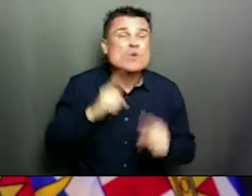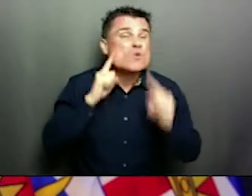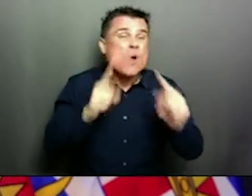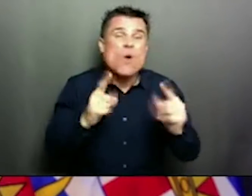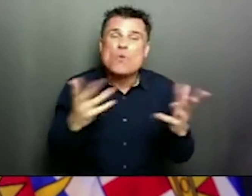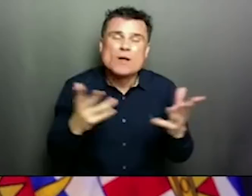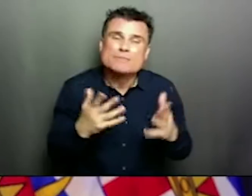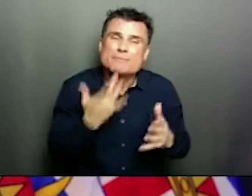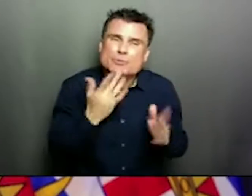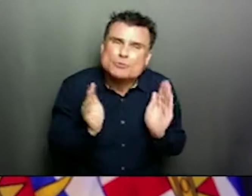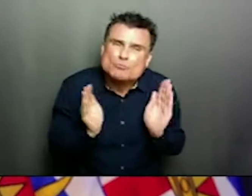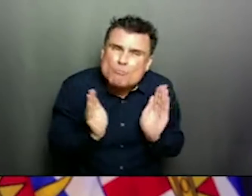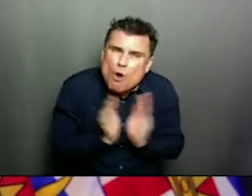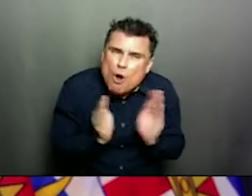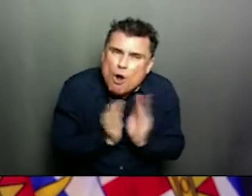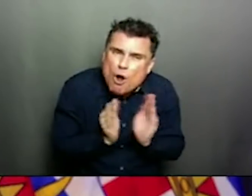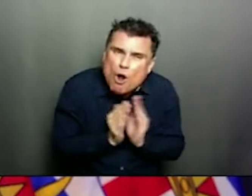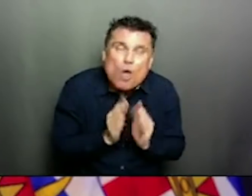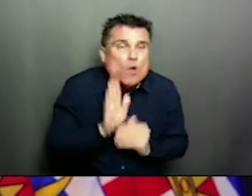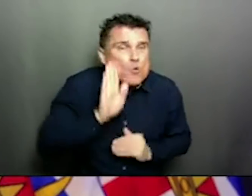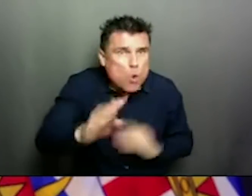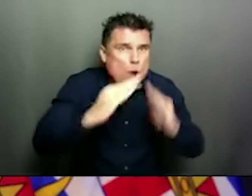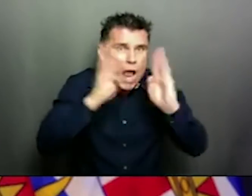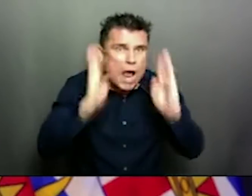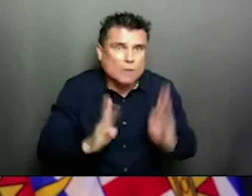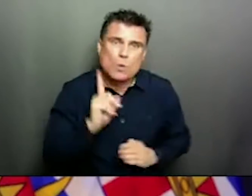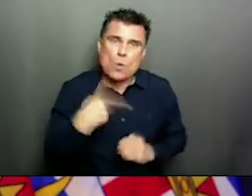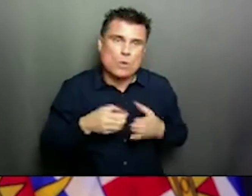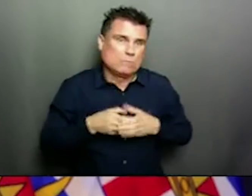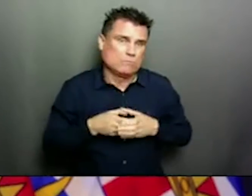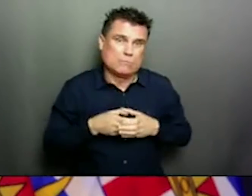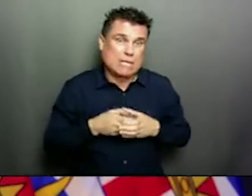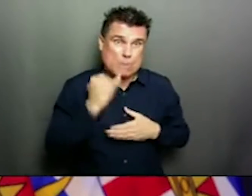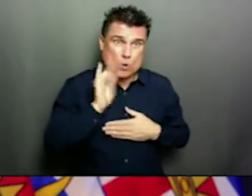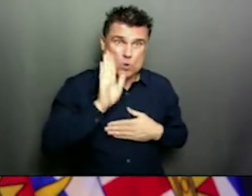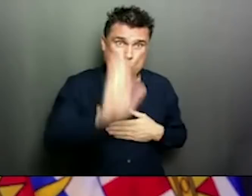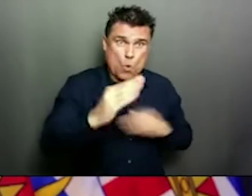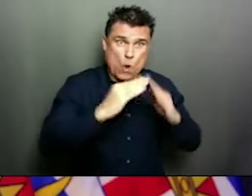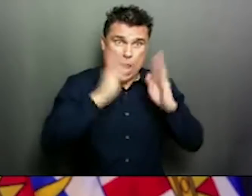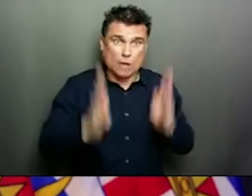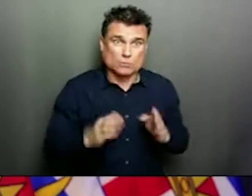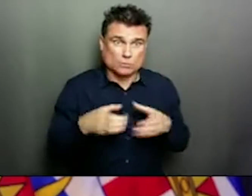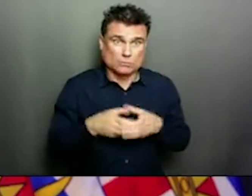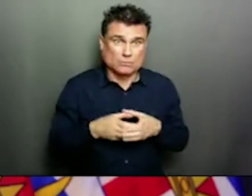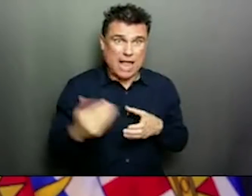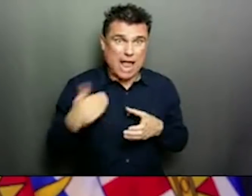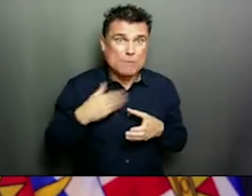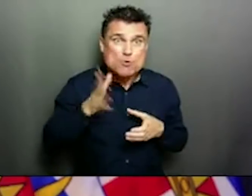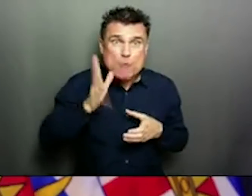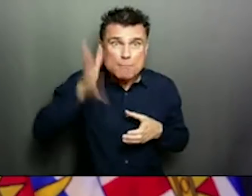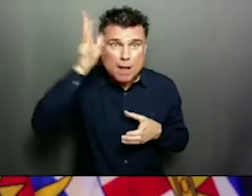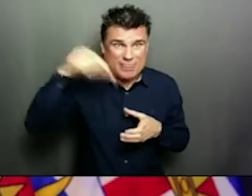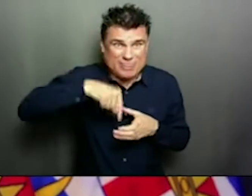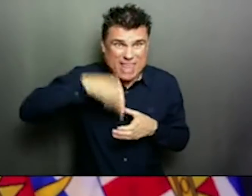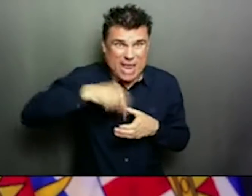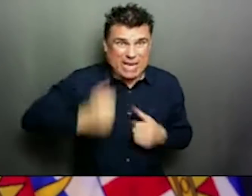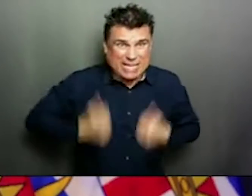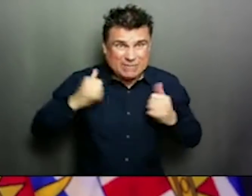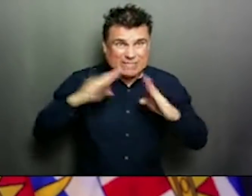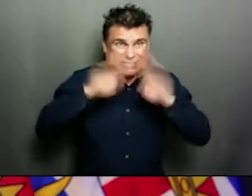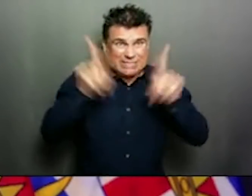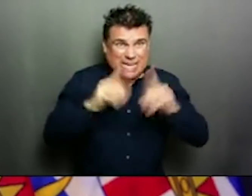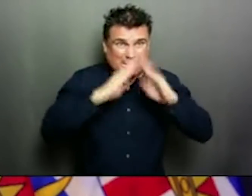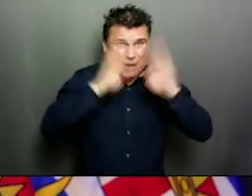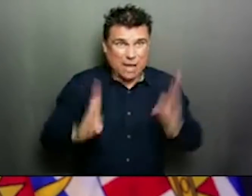household regularly includes your grandparents as part of caring for children, then you can make that decision about